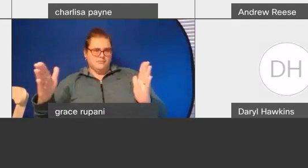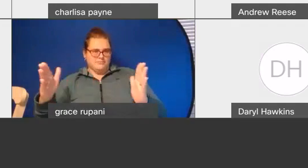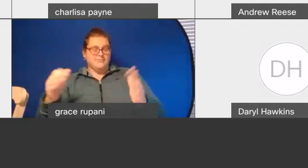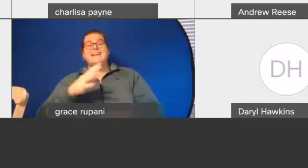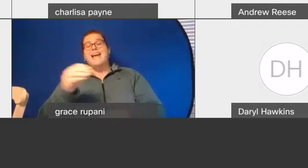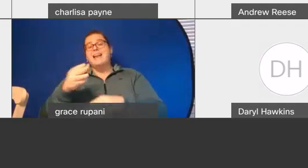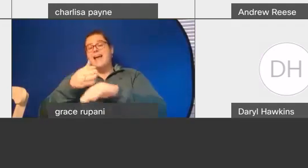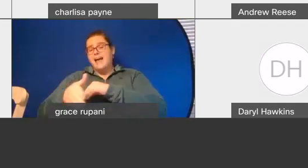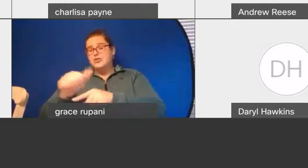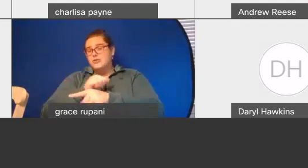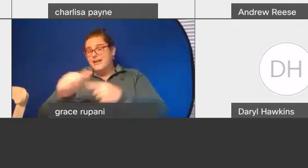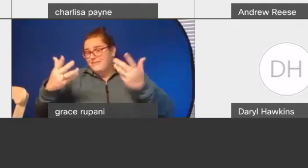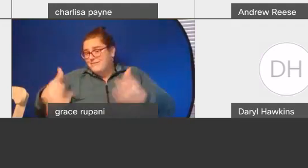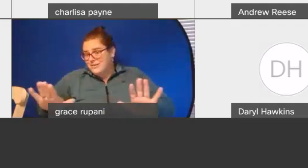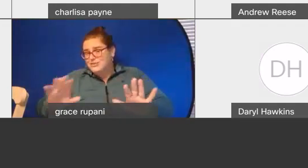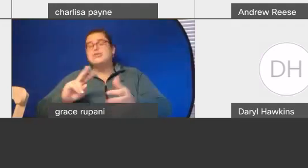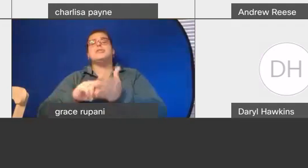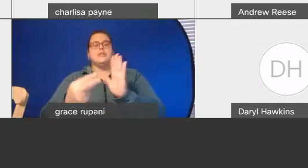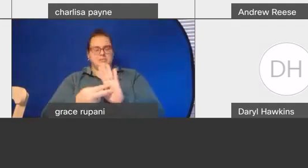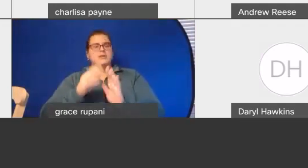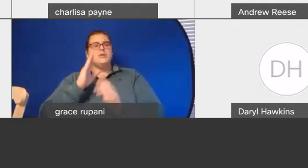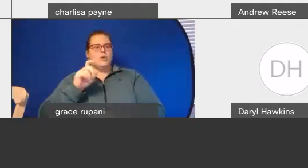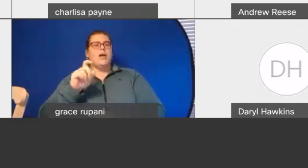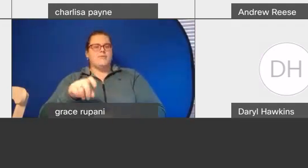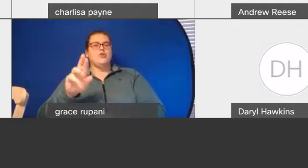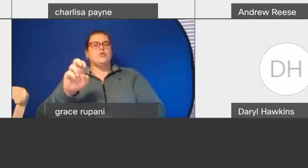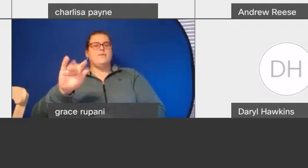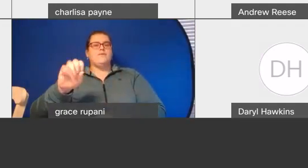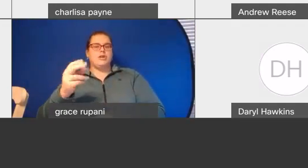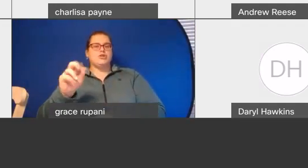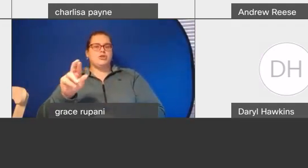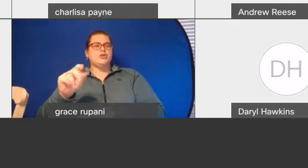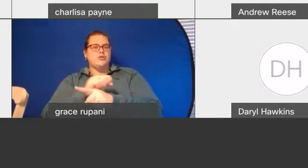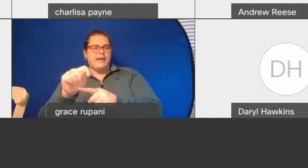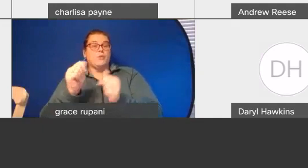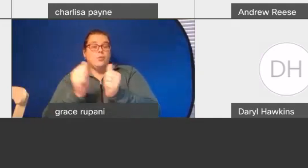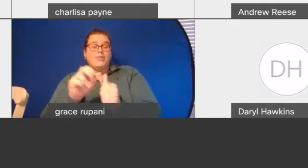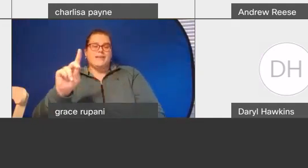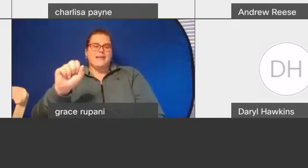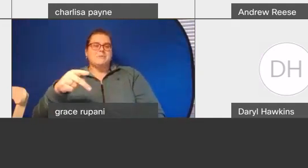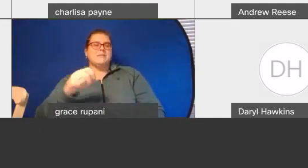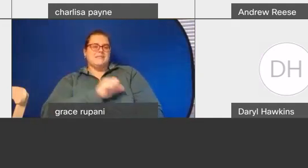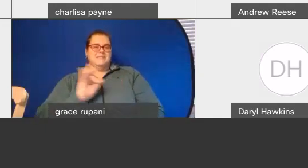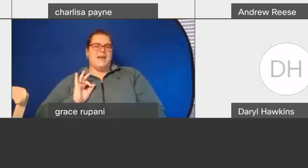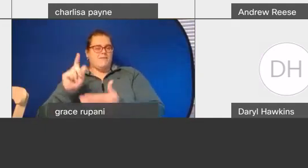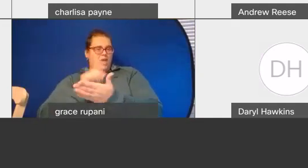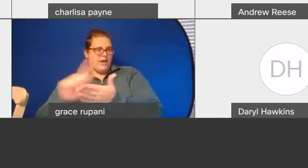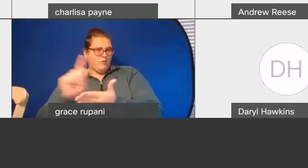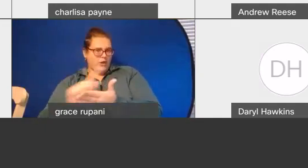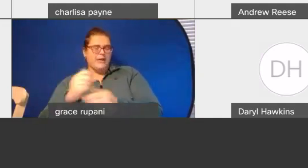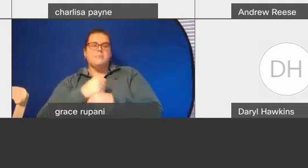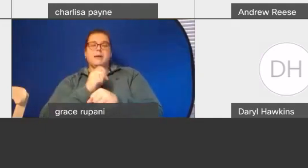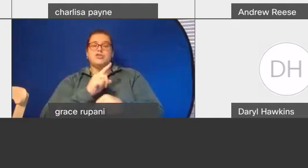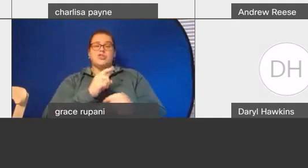the provider agencies are required to do a refresher training every week with their DSP staff to make sure that any updates are